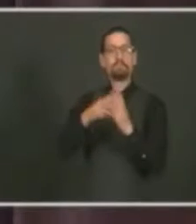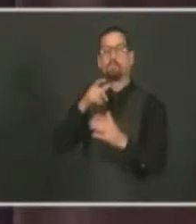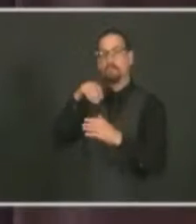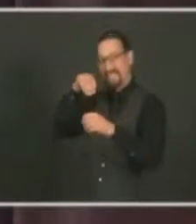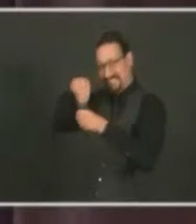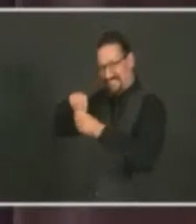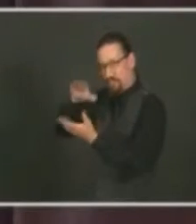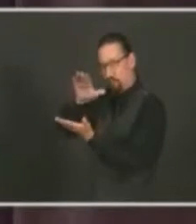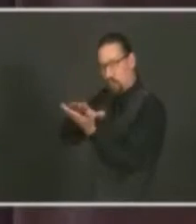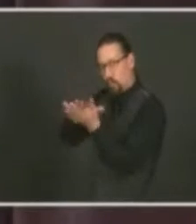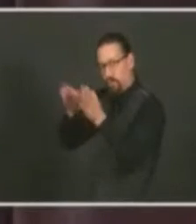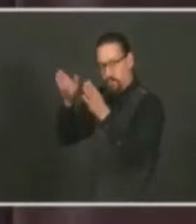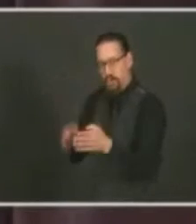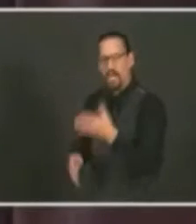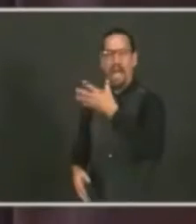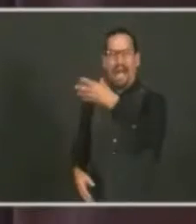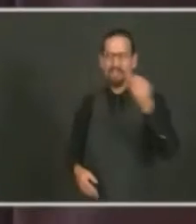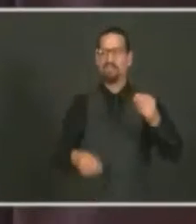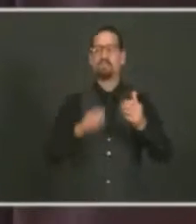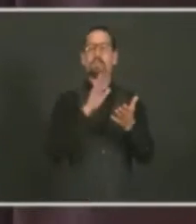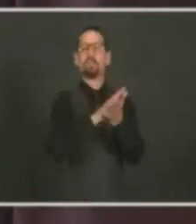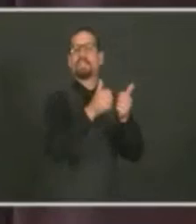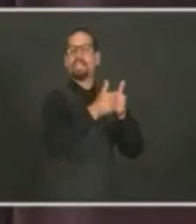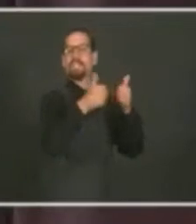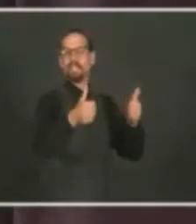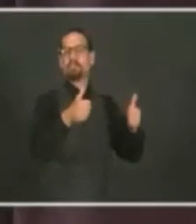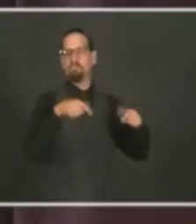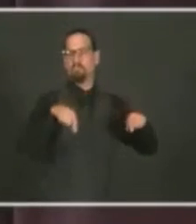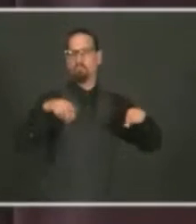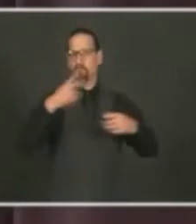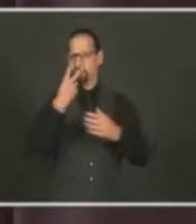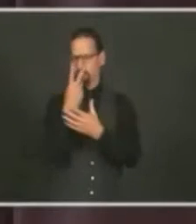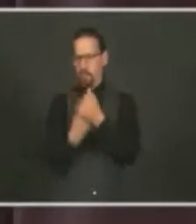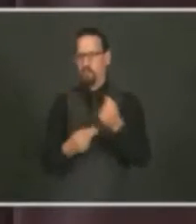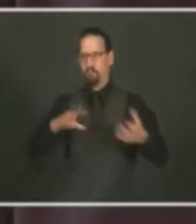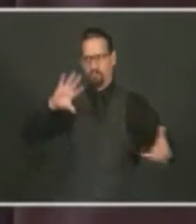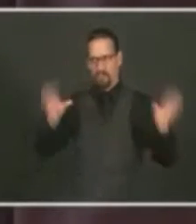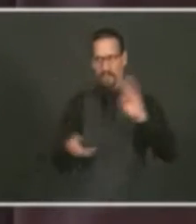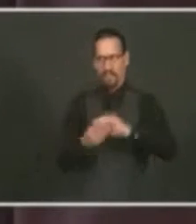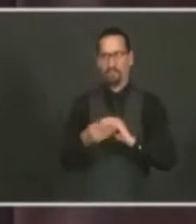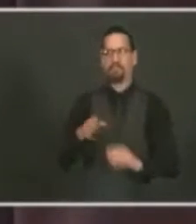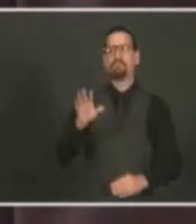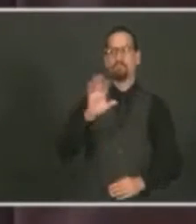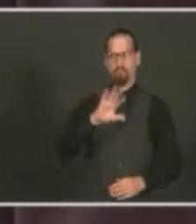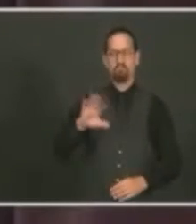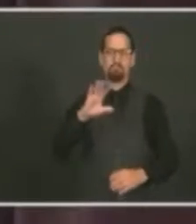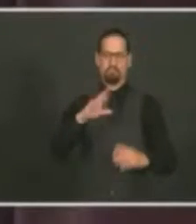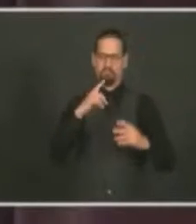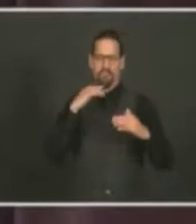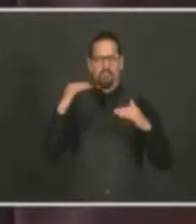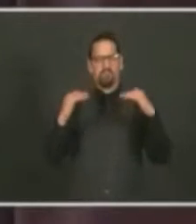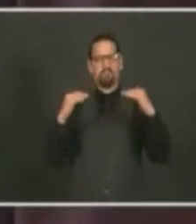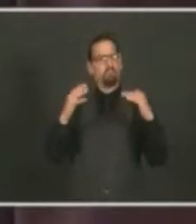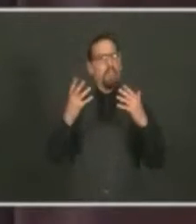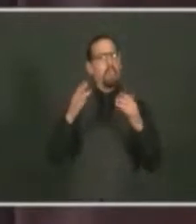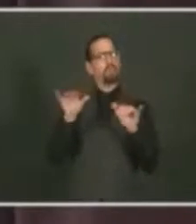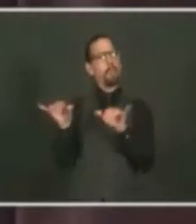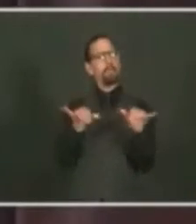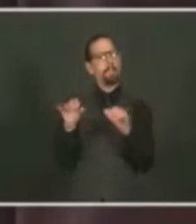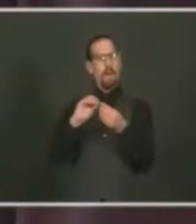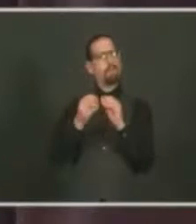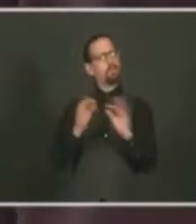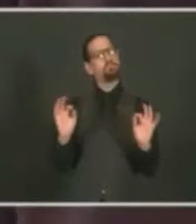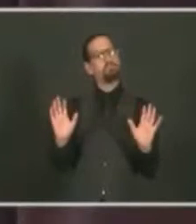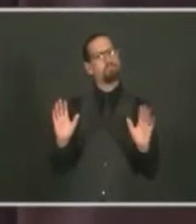We set up here in Rhode Island, we're the only state in the country that I know of that has a dedicated separate K through 12